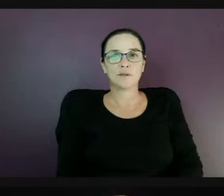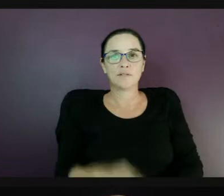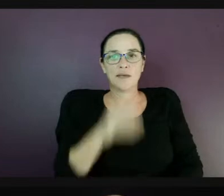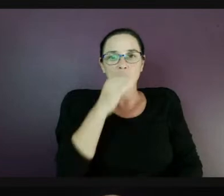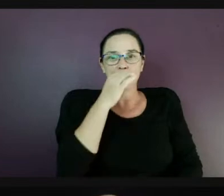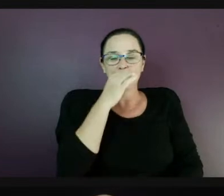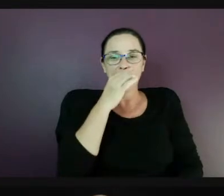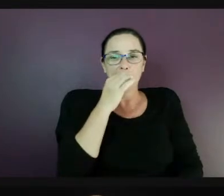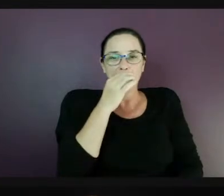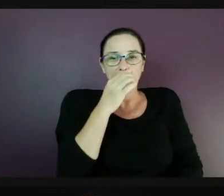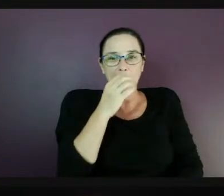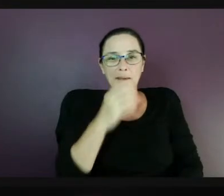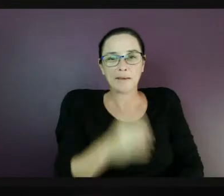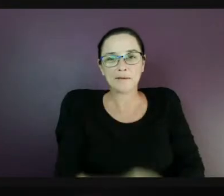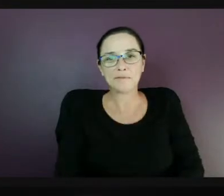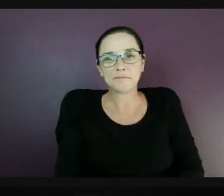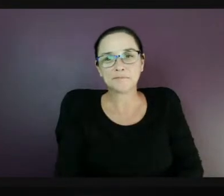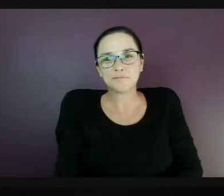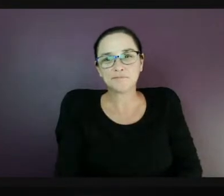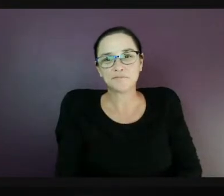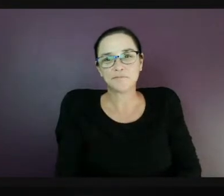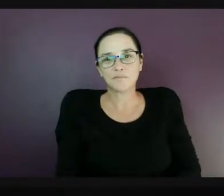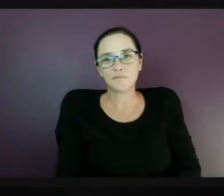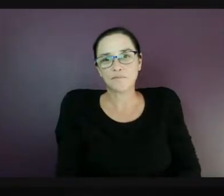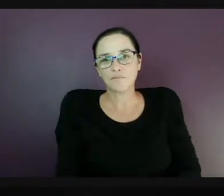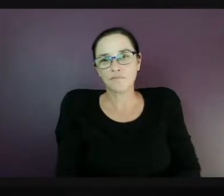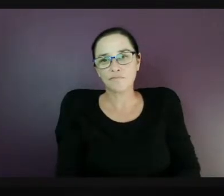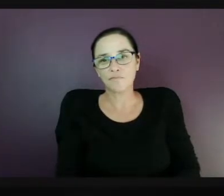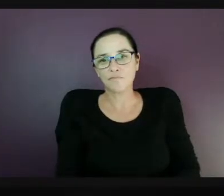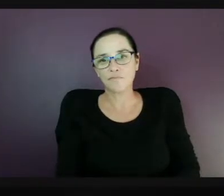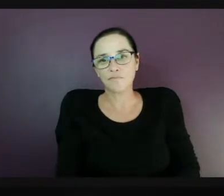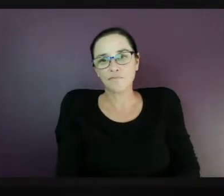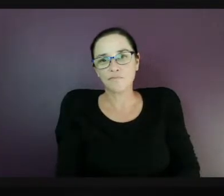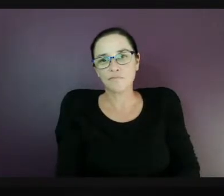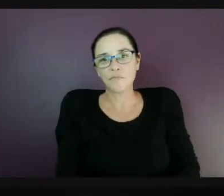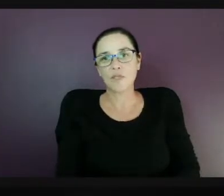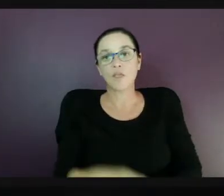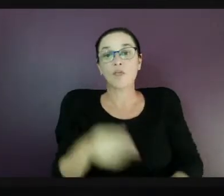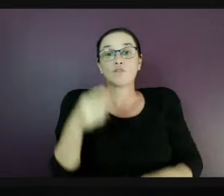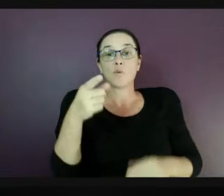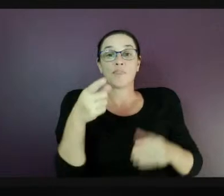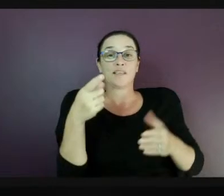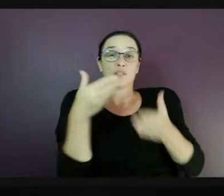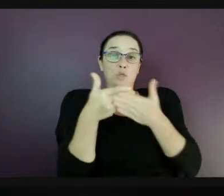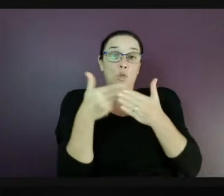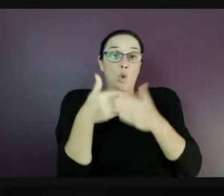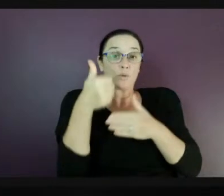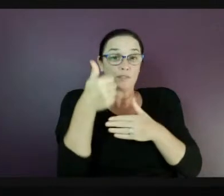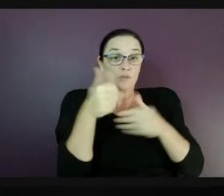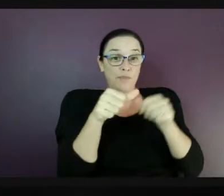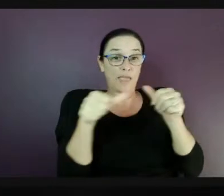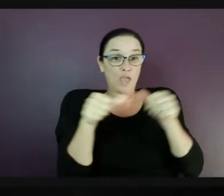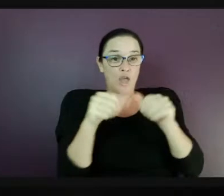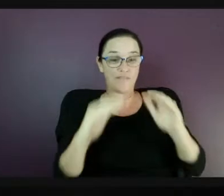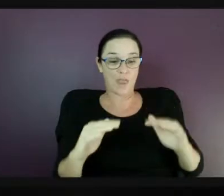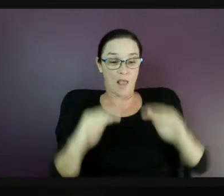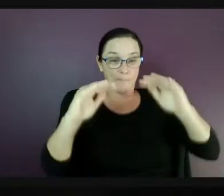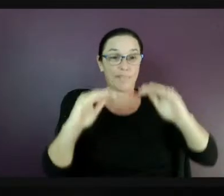Okay. The other station on the summit to the southwest at the outlet. This is actually closest to the area of uplift that the USGS points